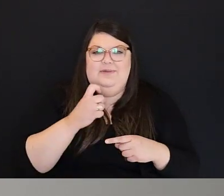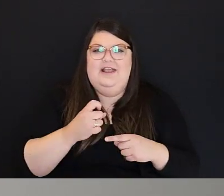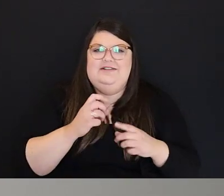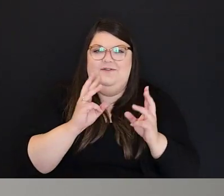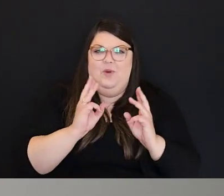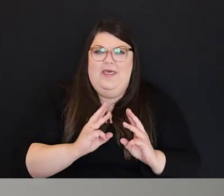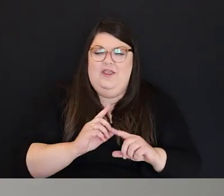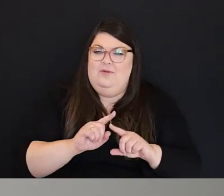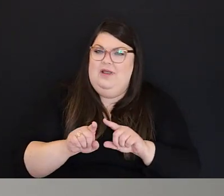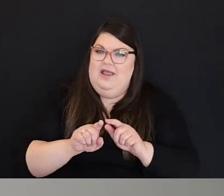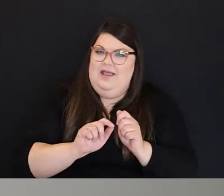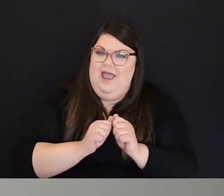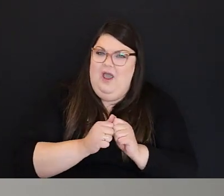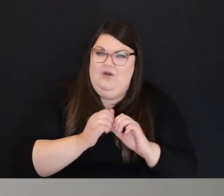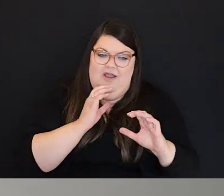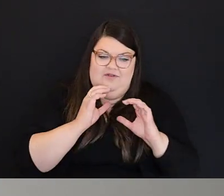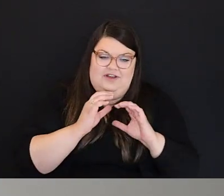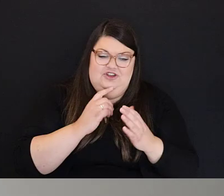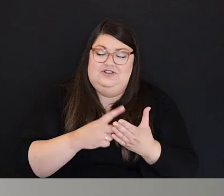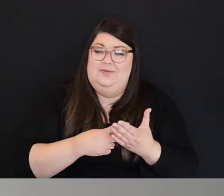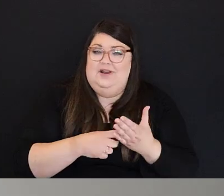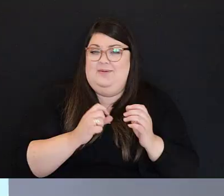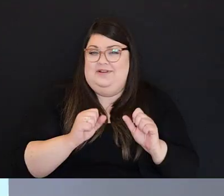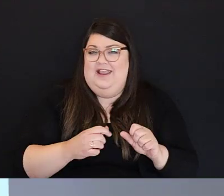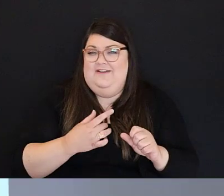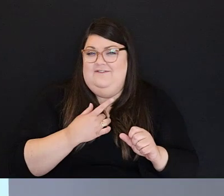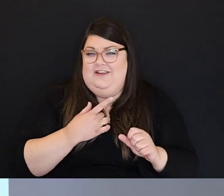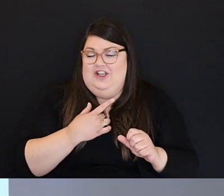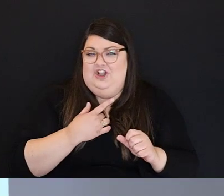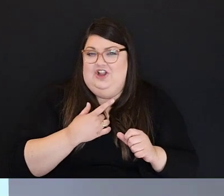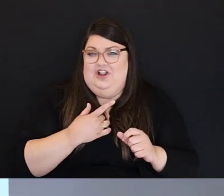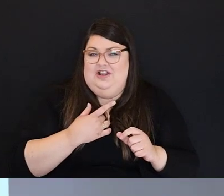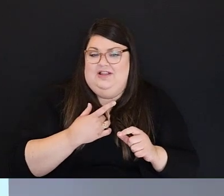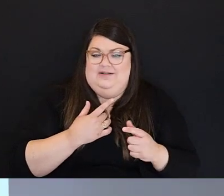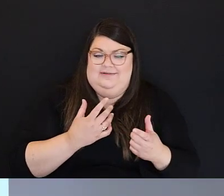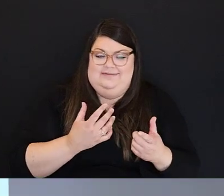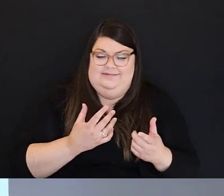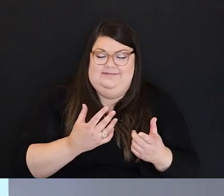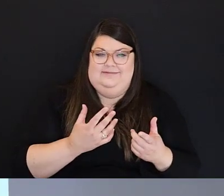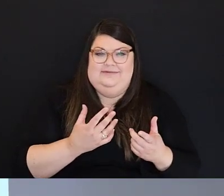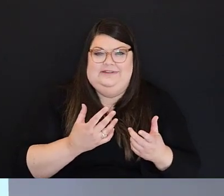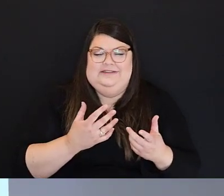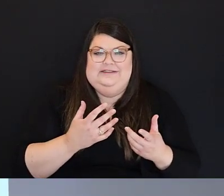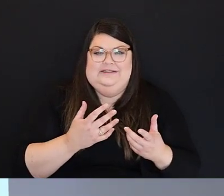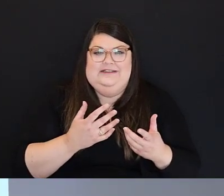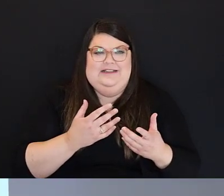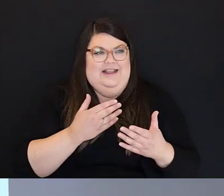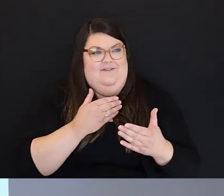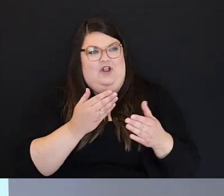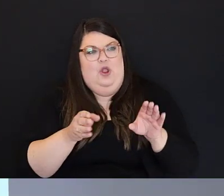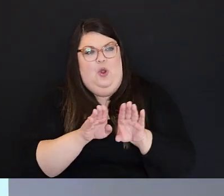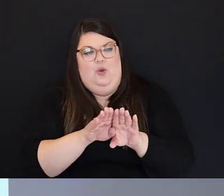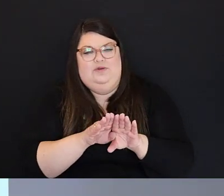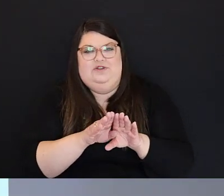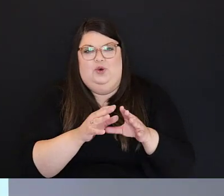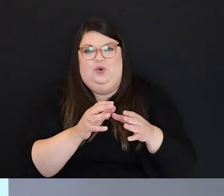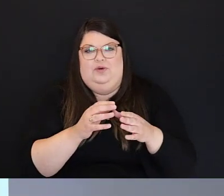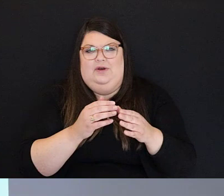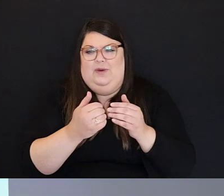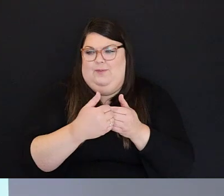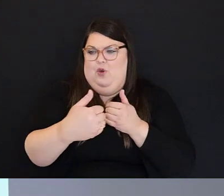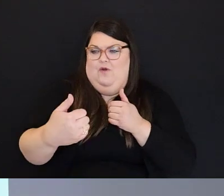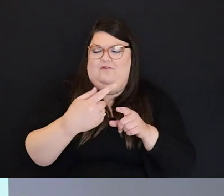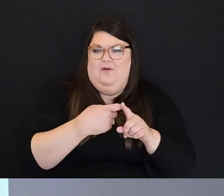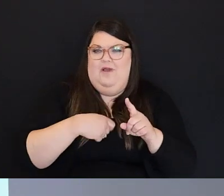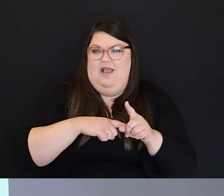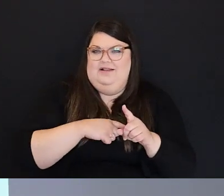how conversations can sometimes really feel closed or removed from us. And it's really about trying to think about how we